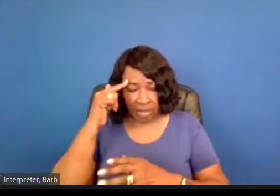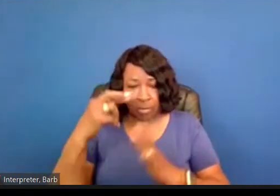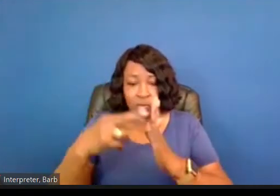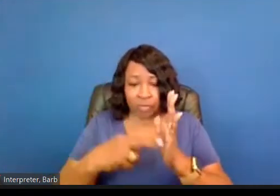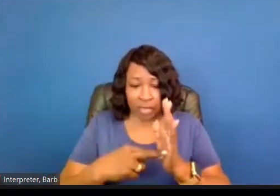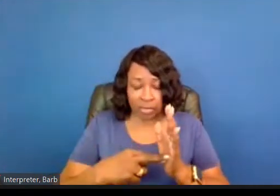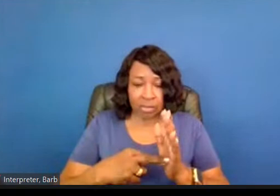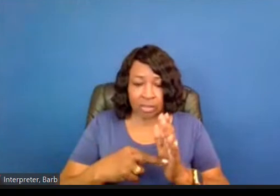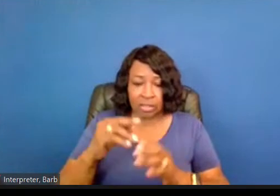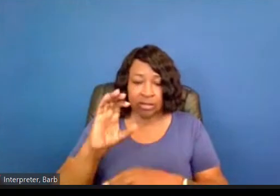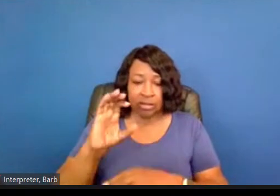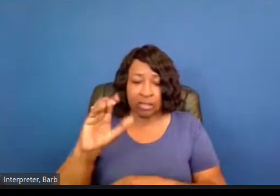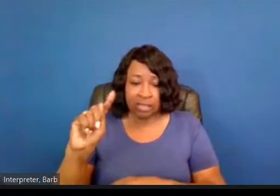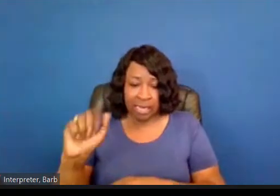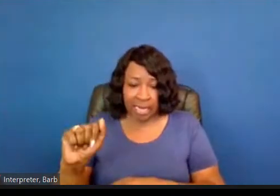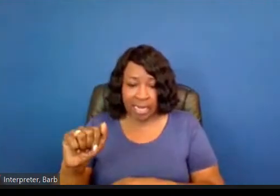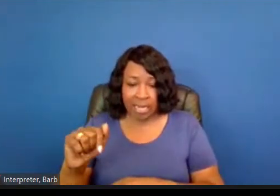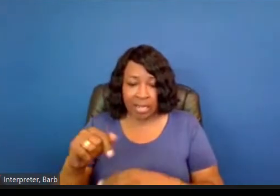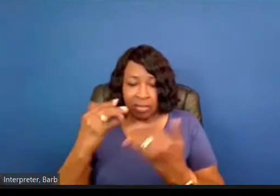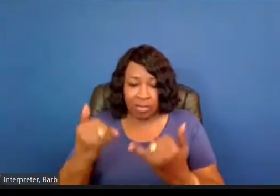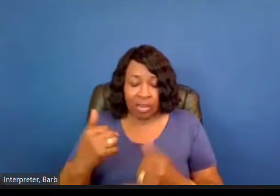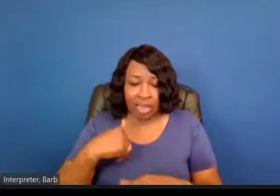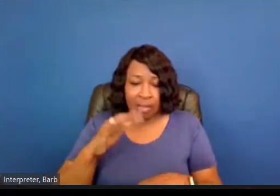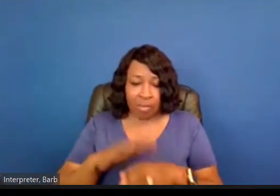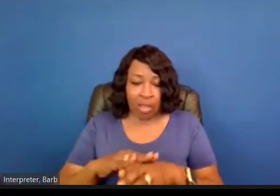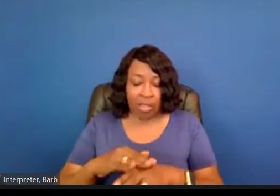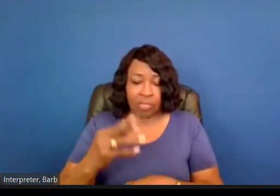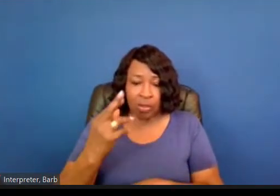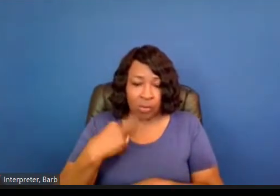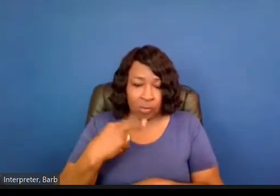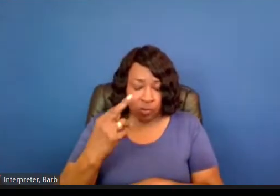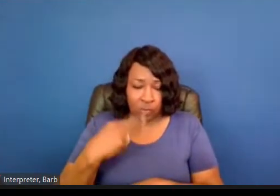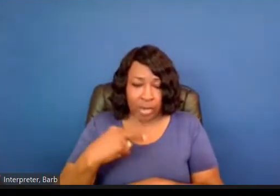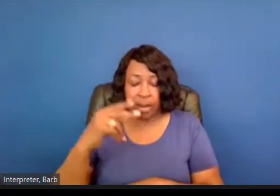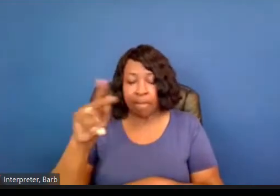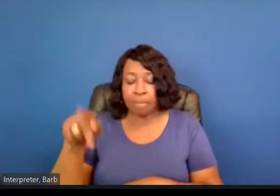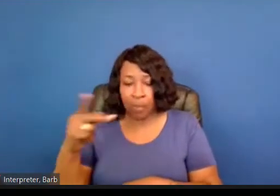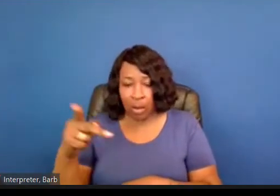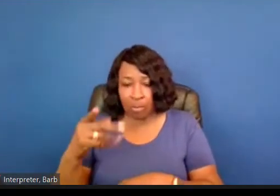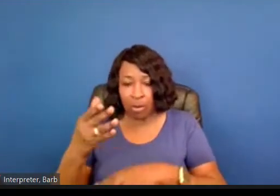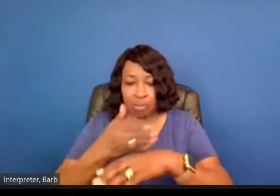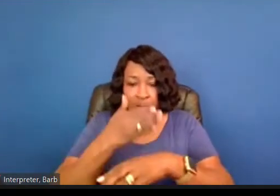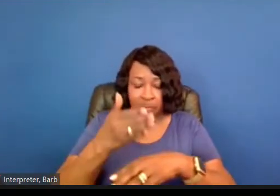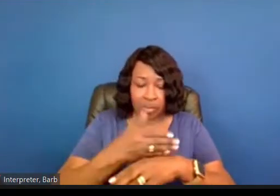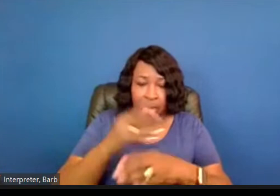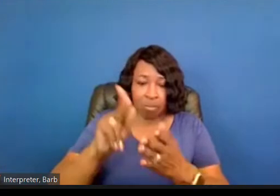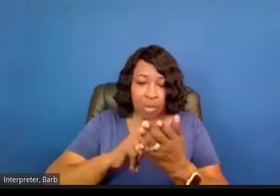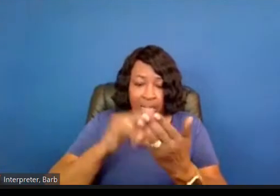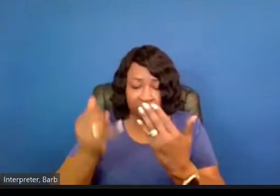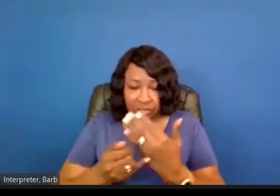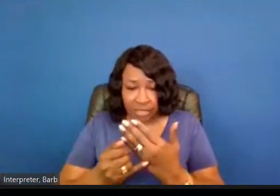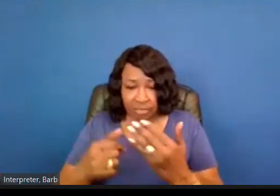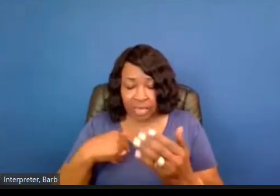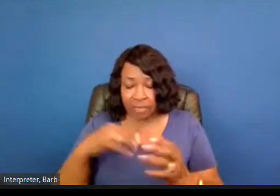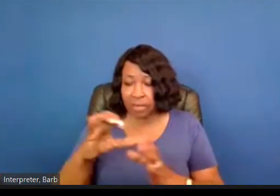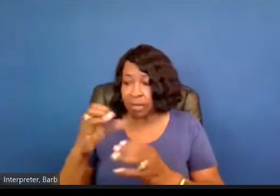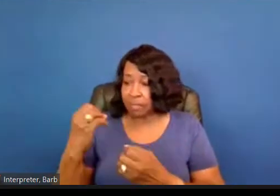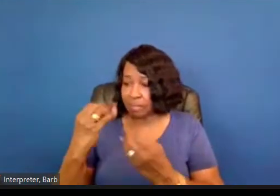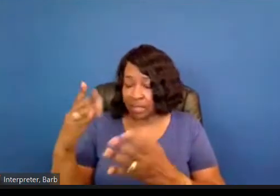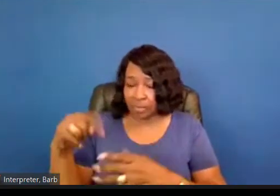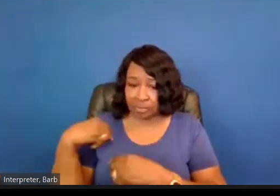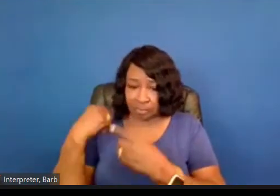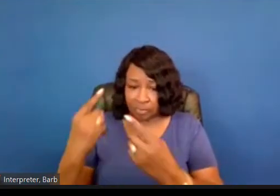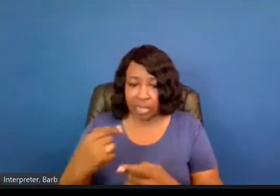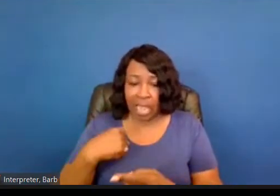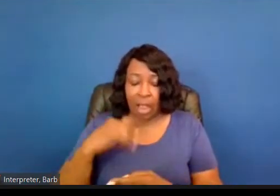Currently, I am on the Red Purple Modernization Project. And as I have done in past committee briefings, I'm going to provide